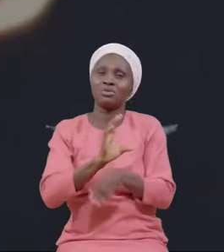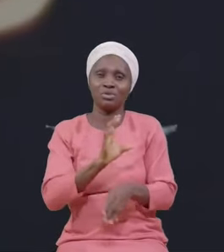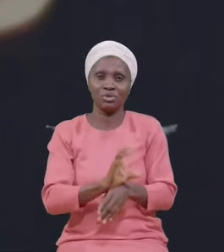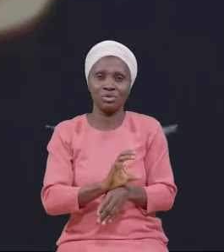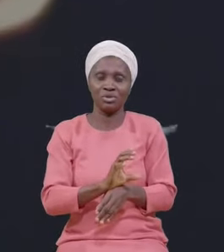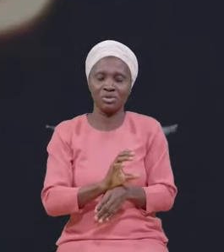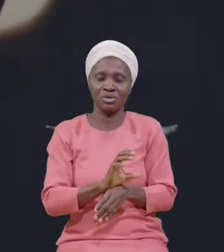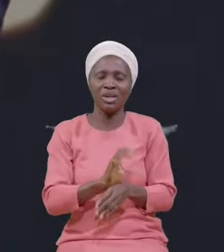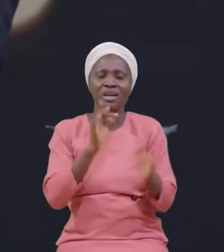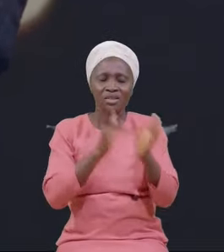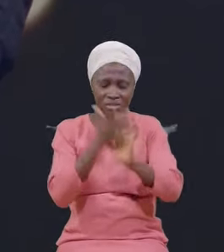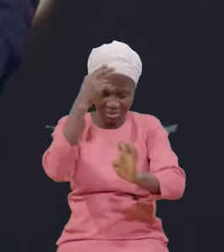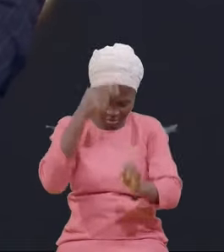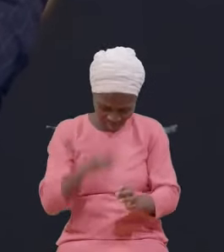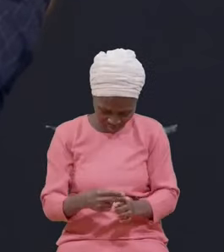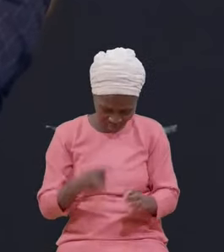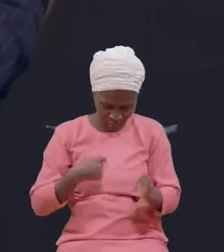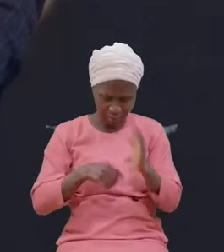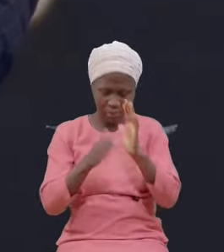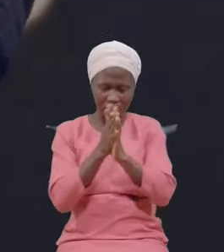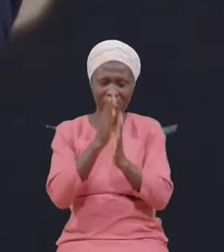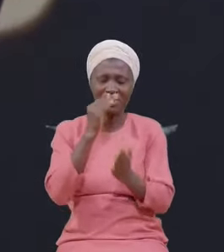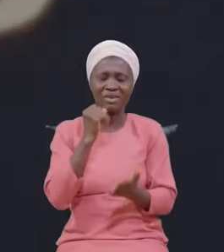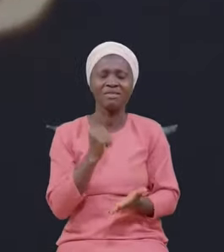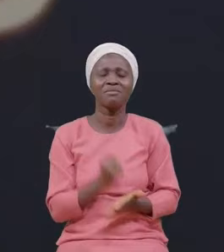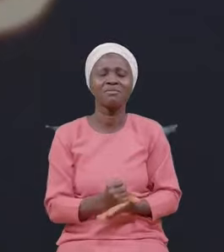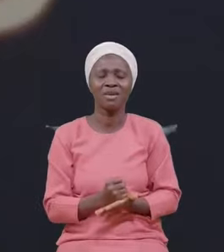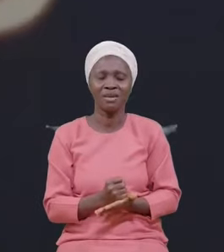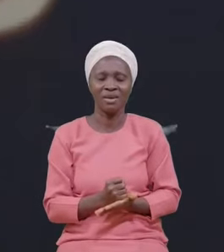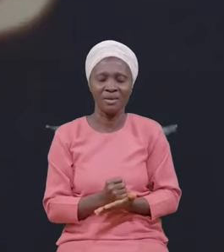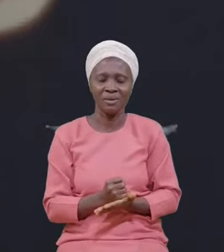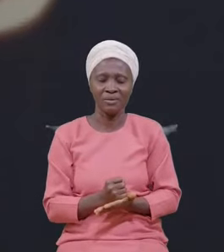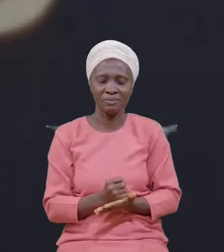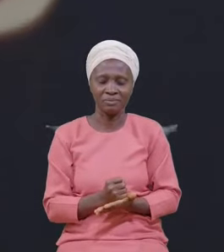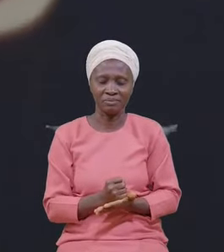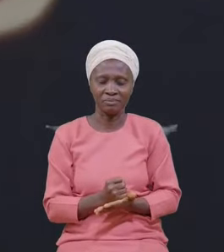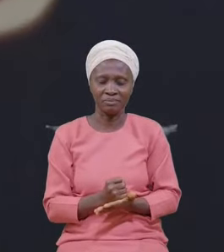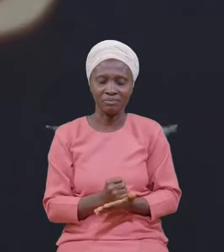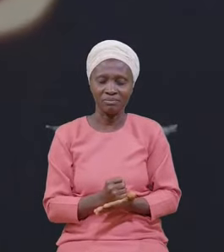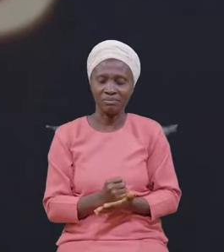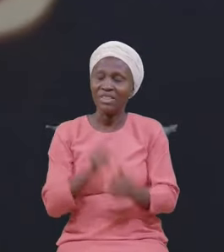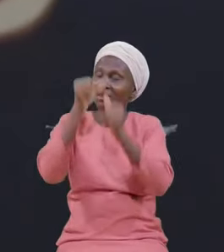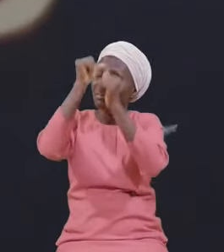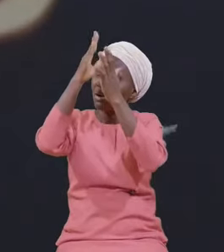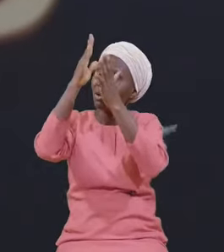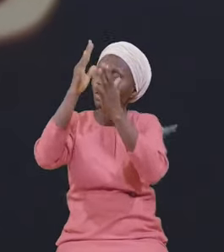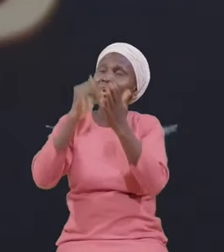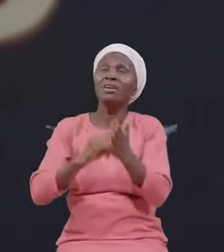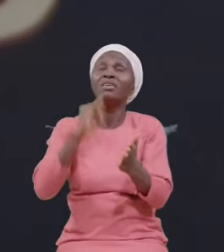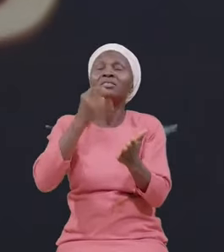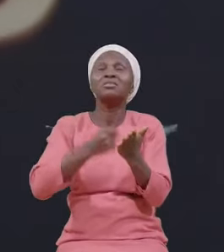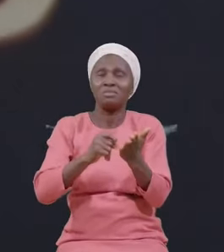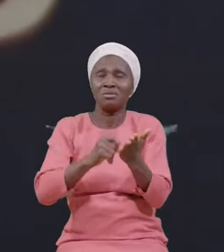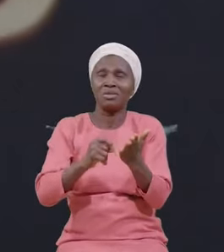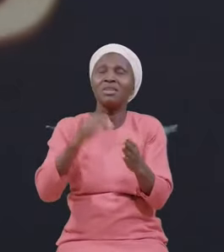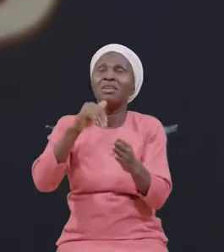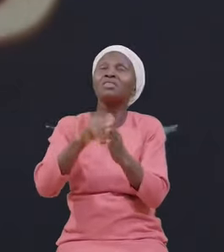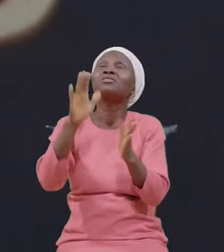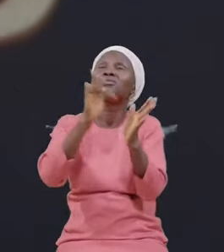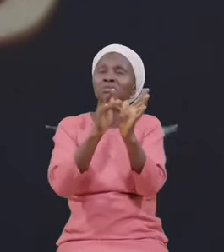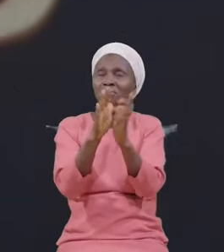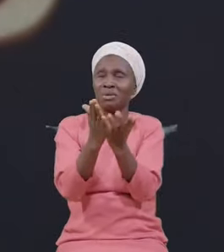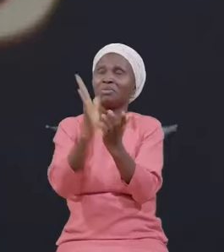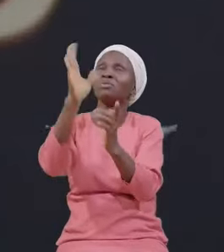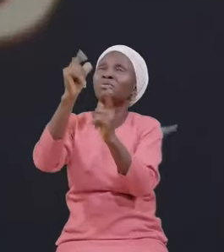we pray father it is written in your word if my people which are